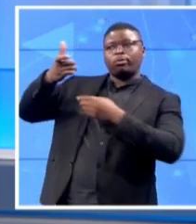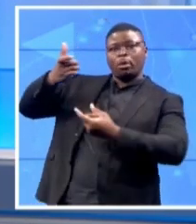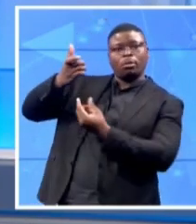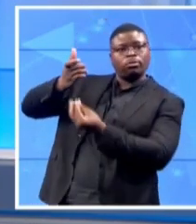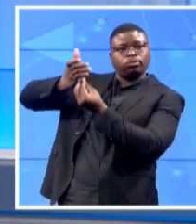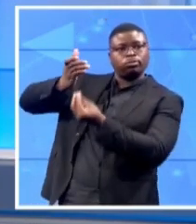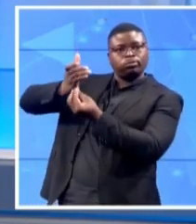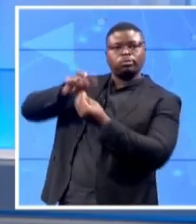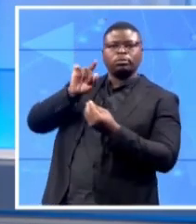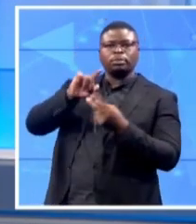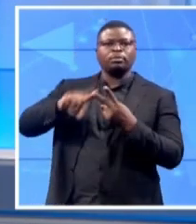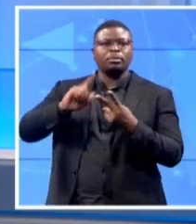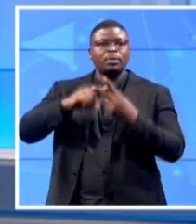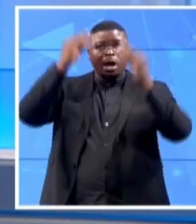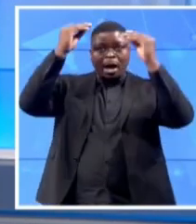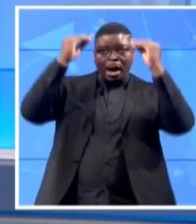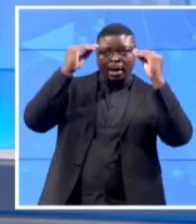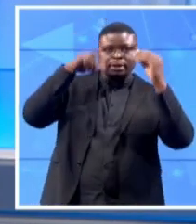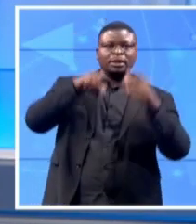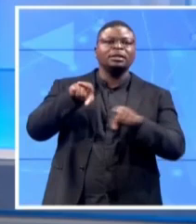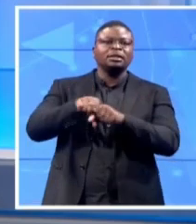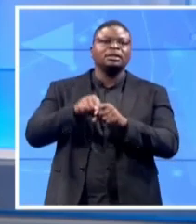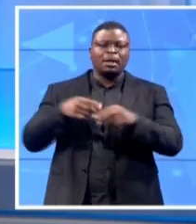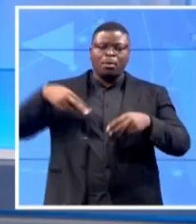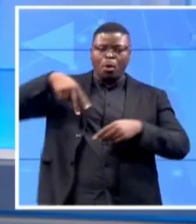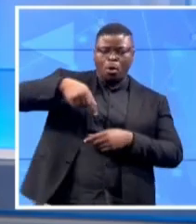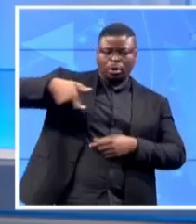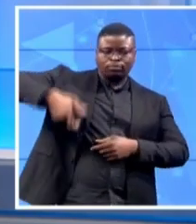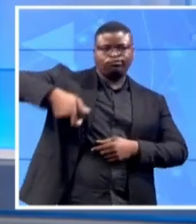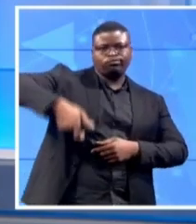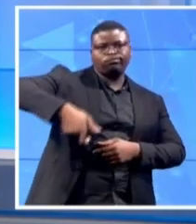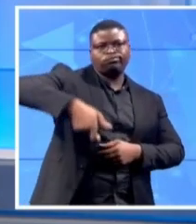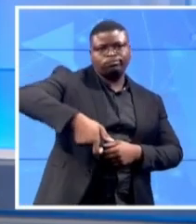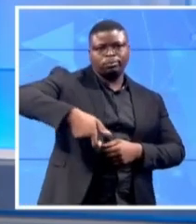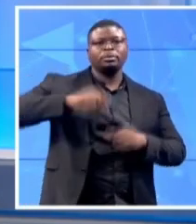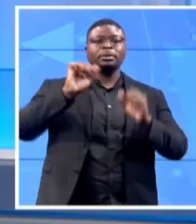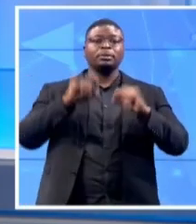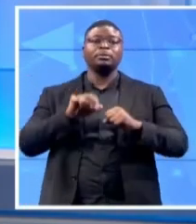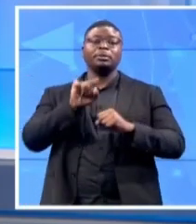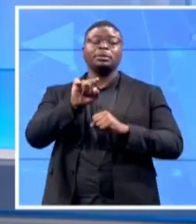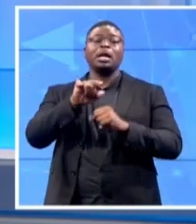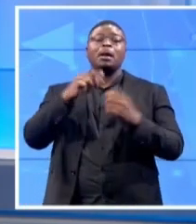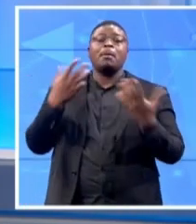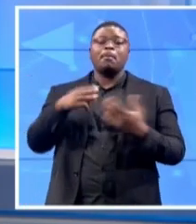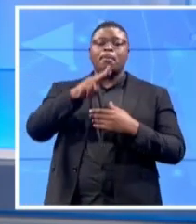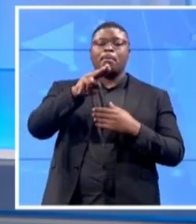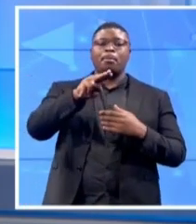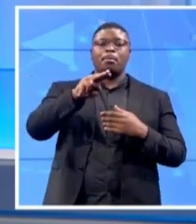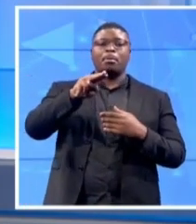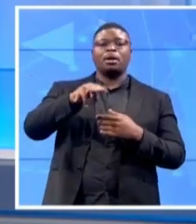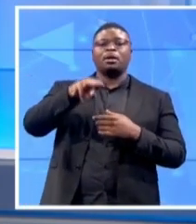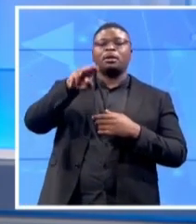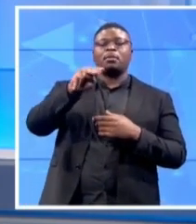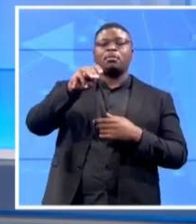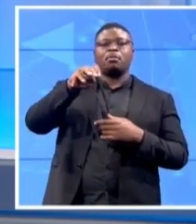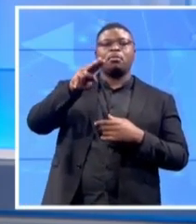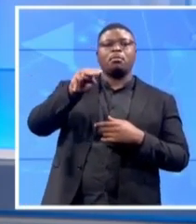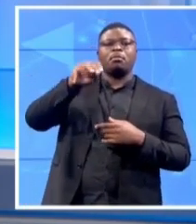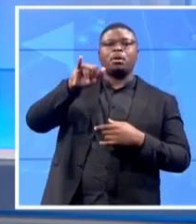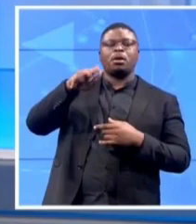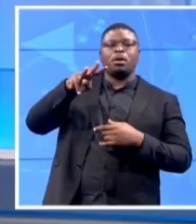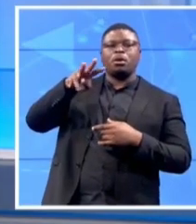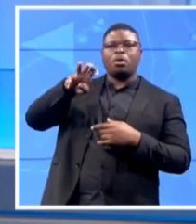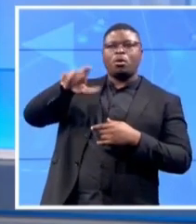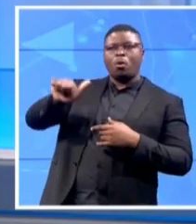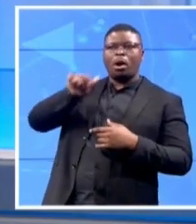they were combing the scene. Meyiwa was killed at his then-girlfriend Kelly Khumalo's mother's home in Vosloorus, east of Johannesburg, during